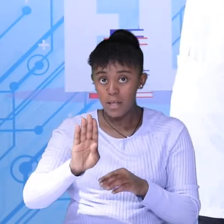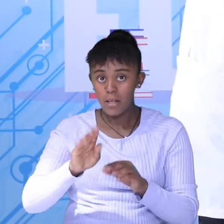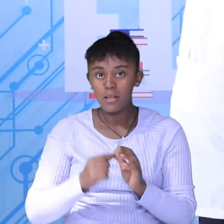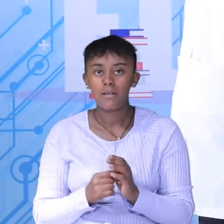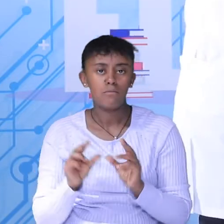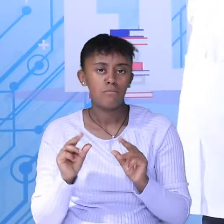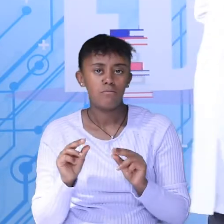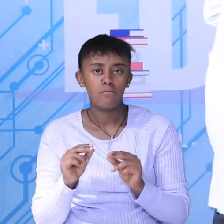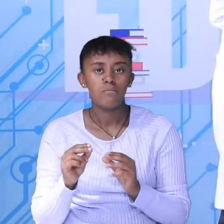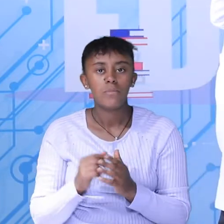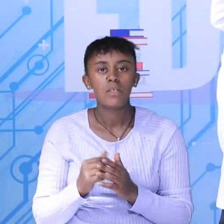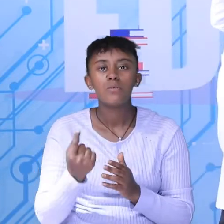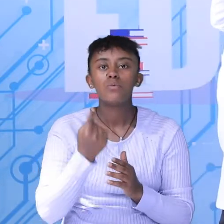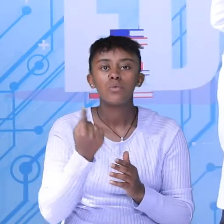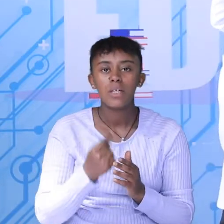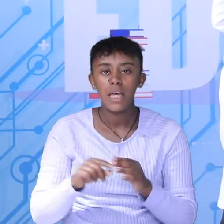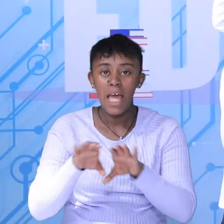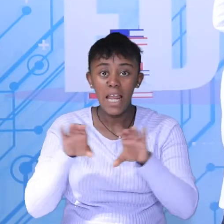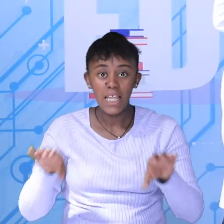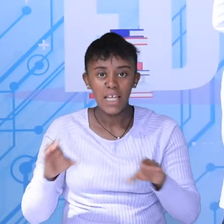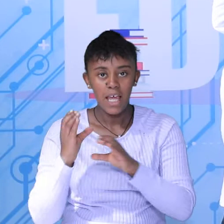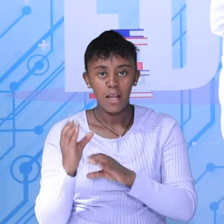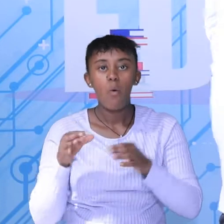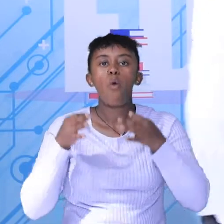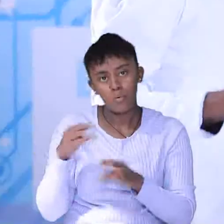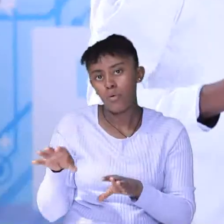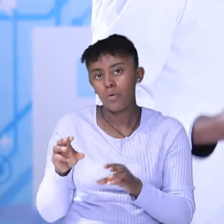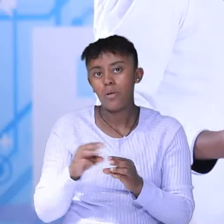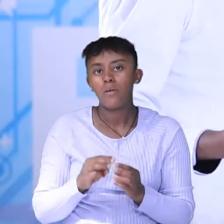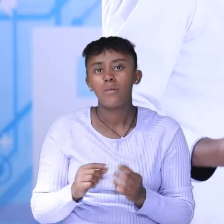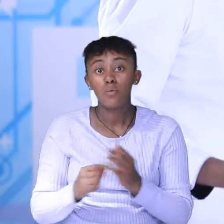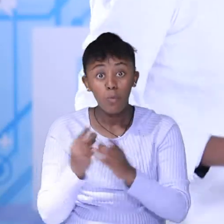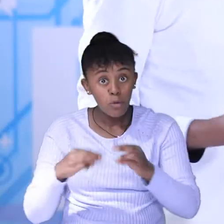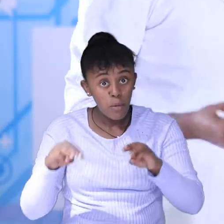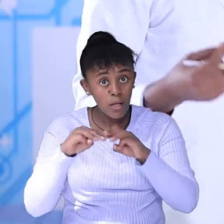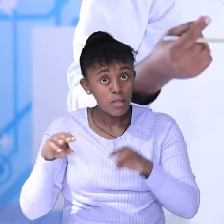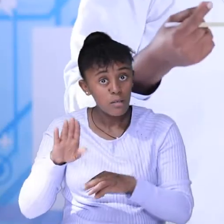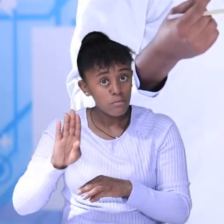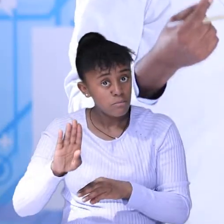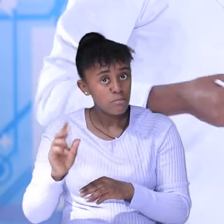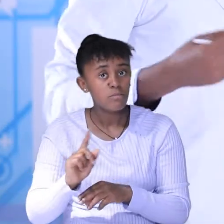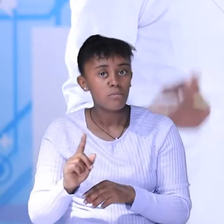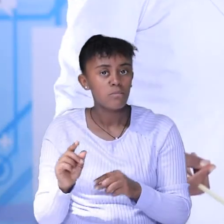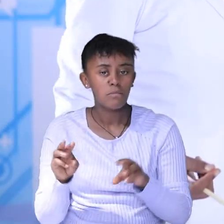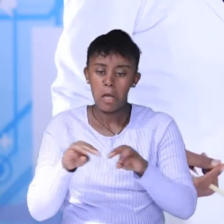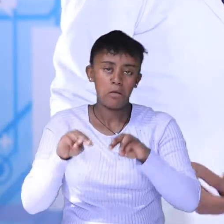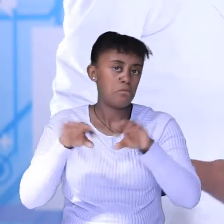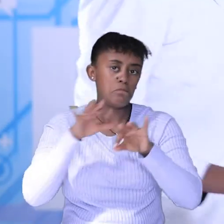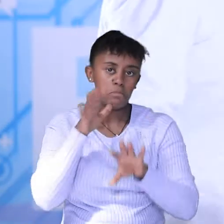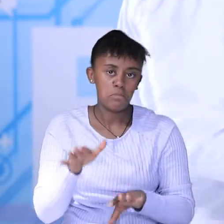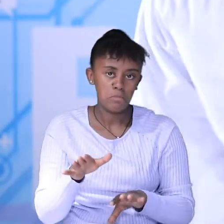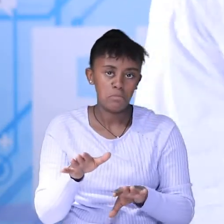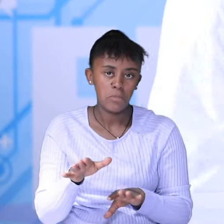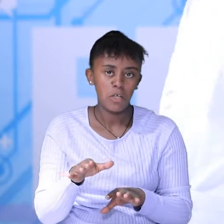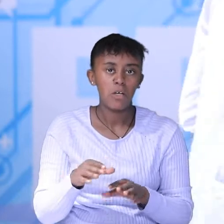a magnet, rather using a current carrying conductor. Produce a magnetic field, you don't need a magnet necessarily.